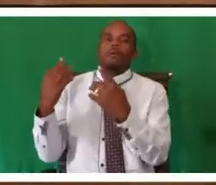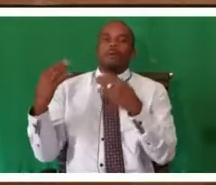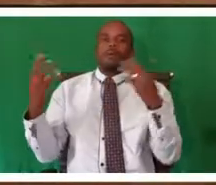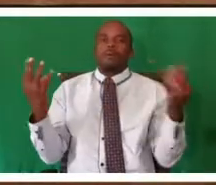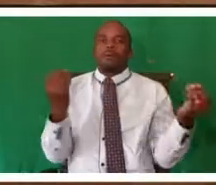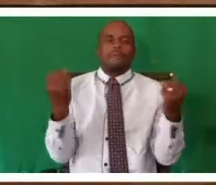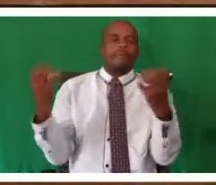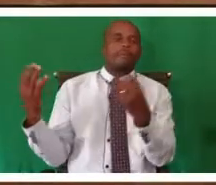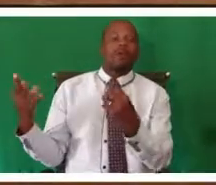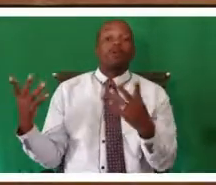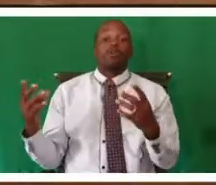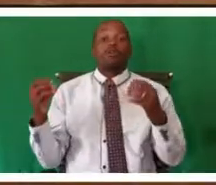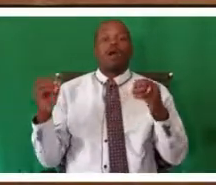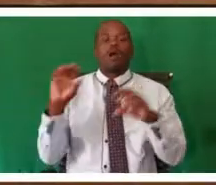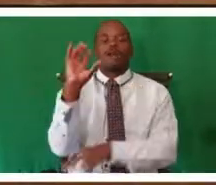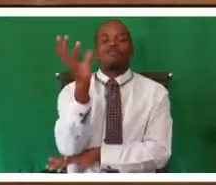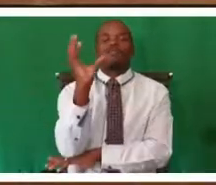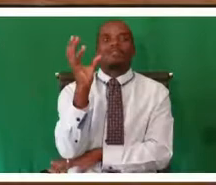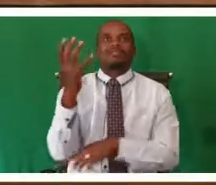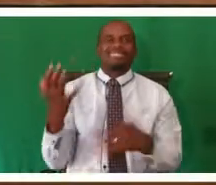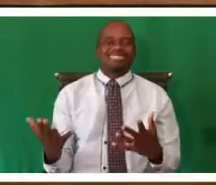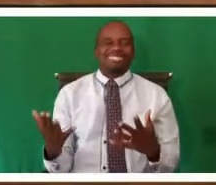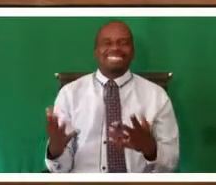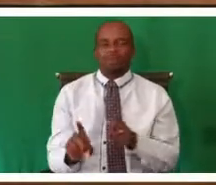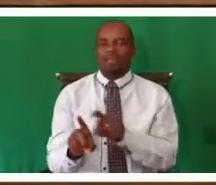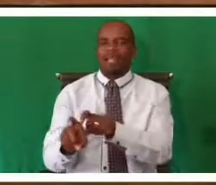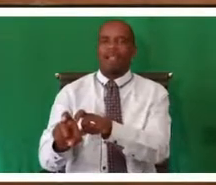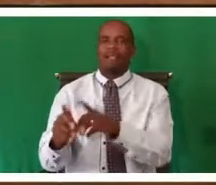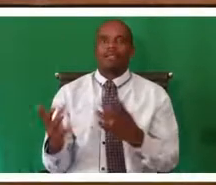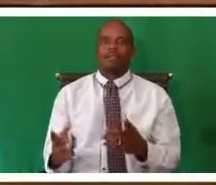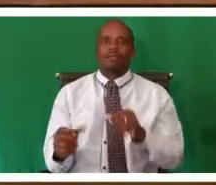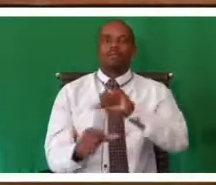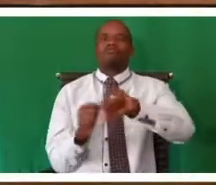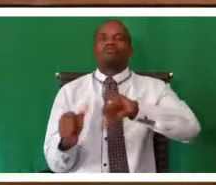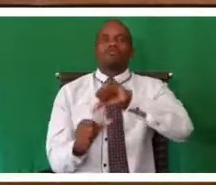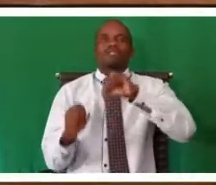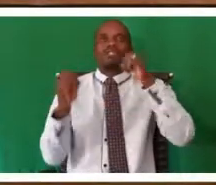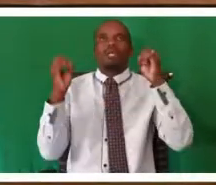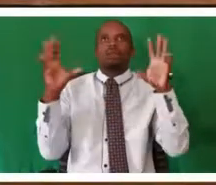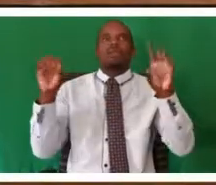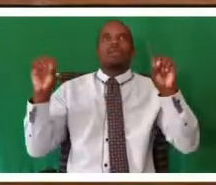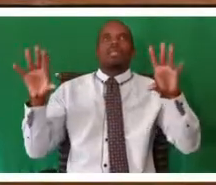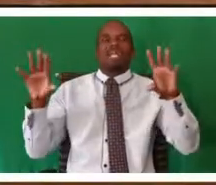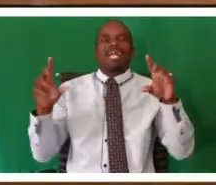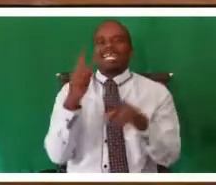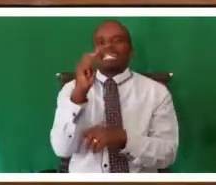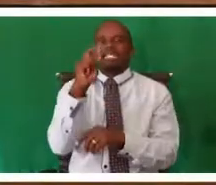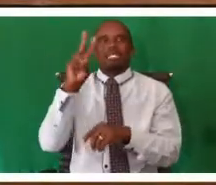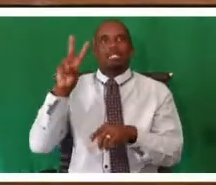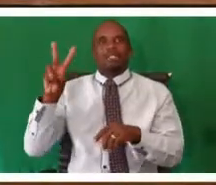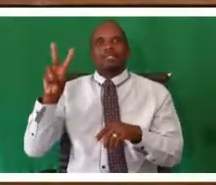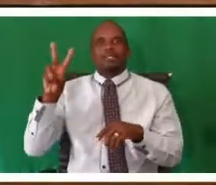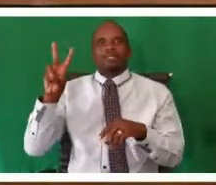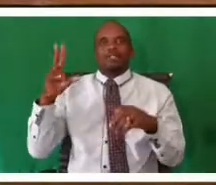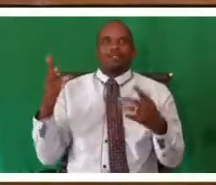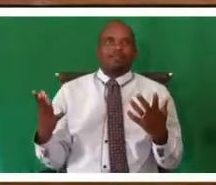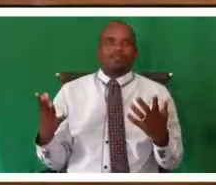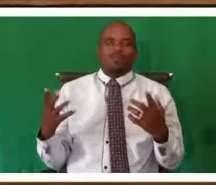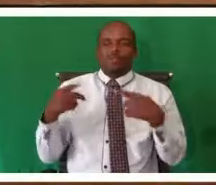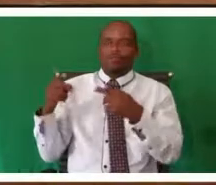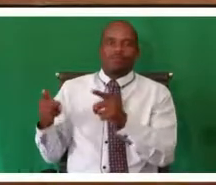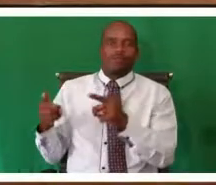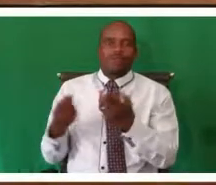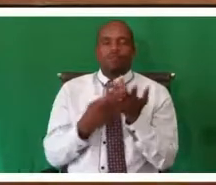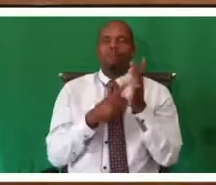to follow us on social media and on the television channels that were